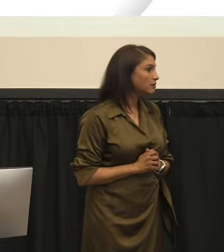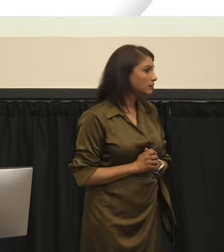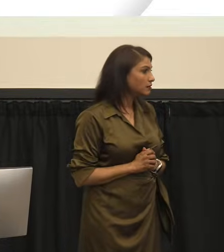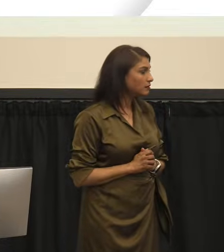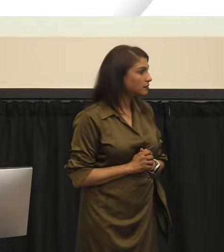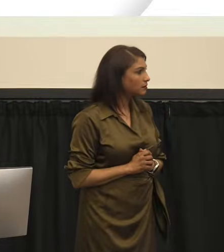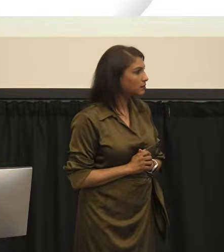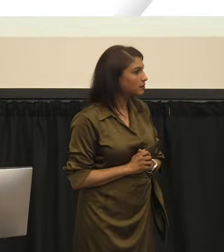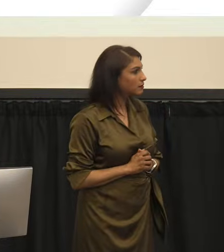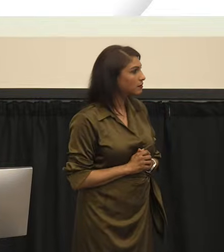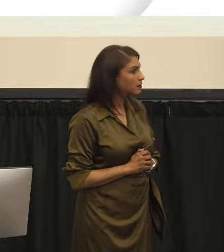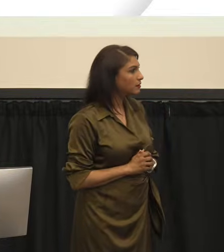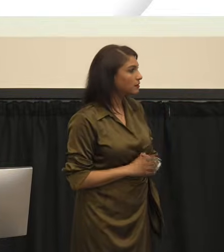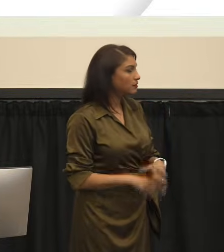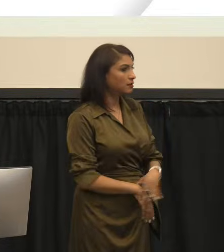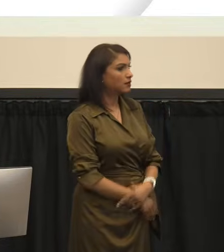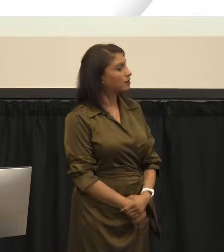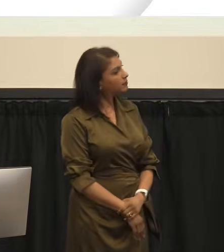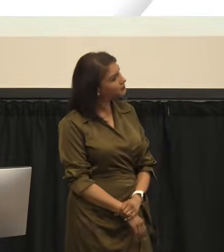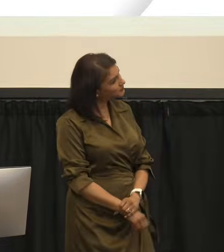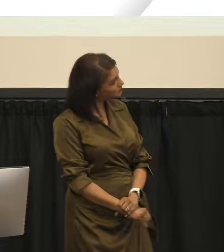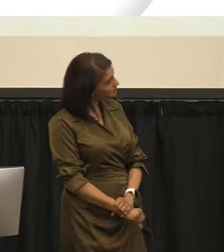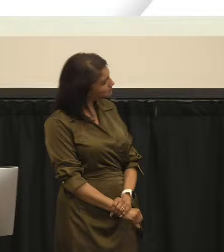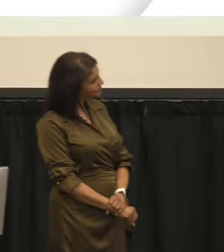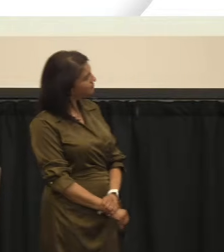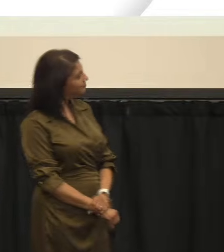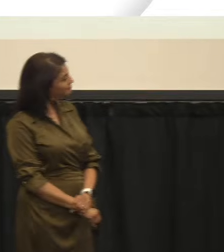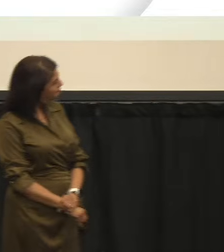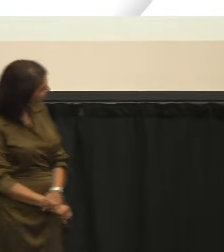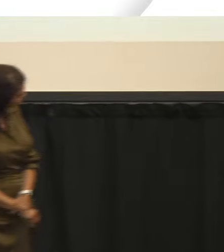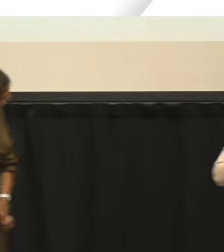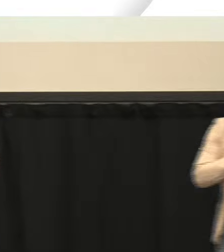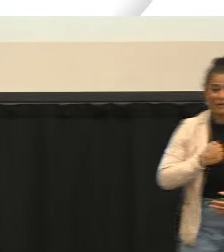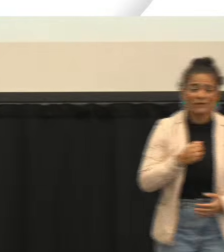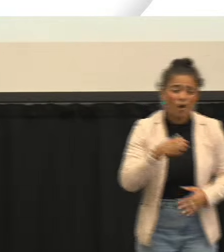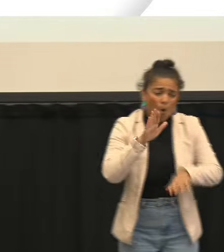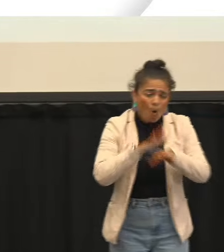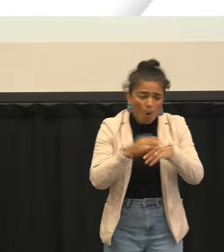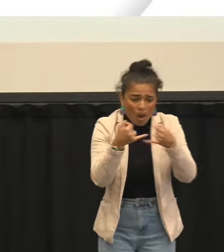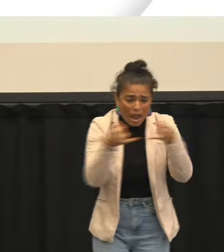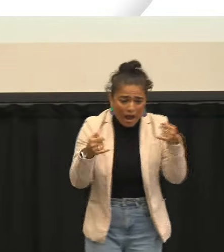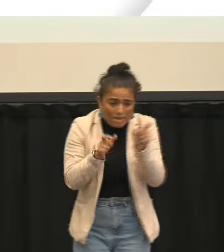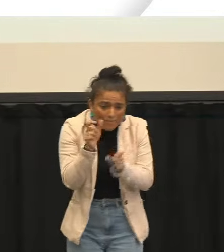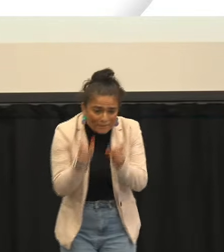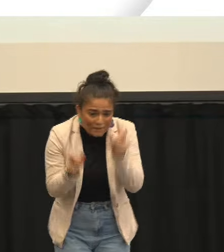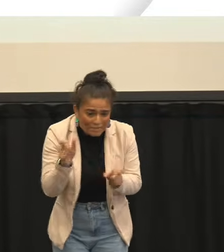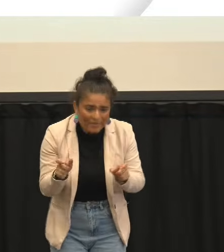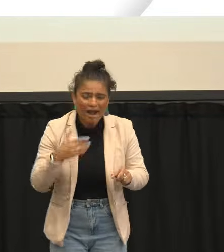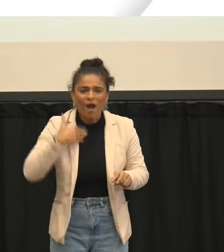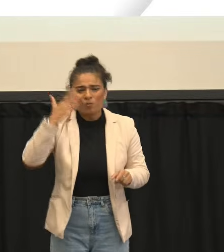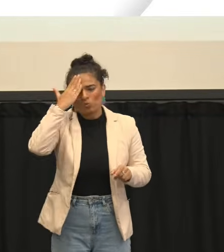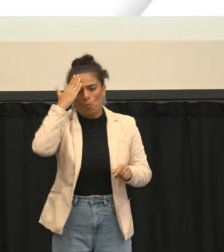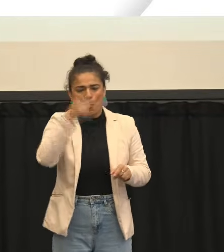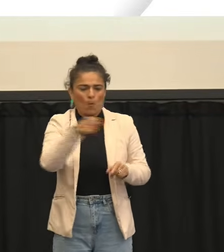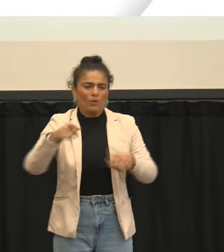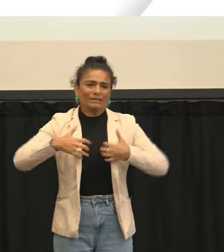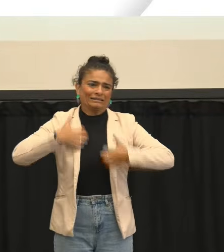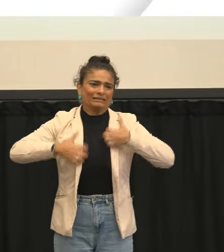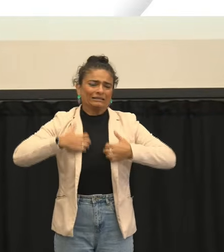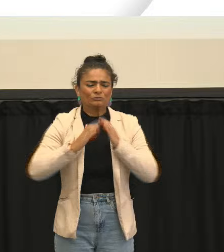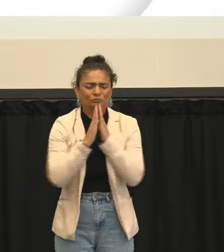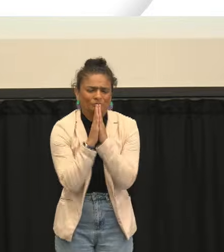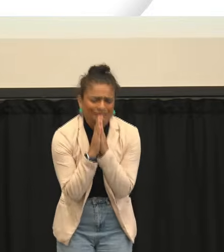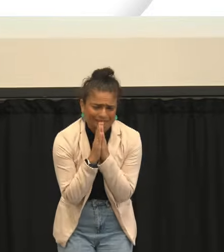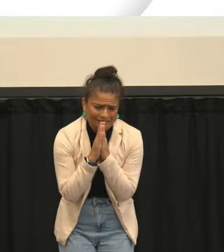equity in terms of language. I am so sorry for this interruption, Candice. Can we please ask those